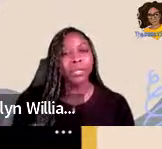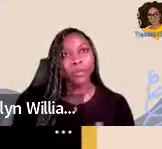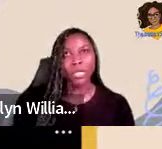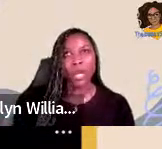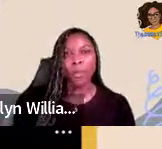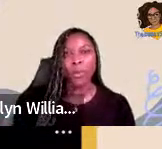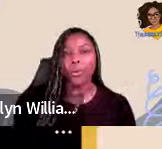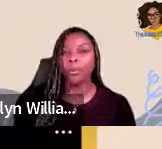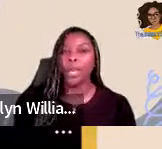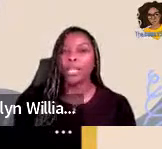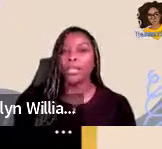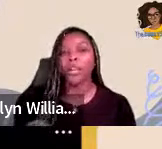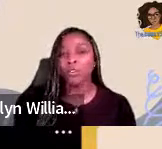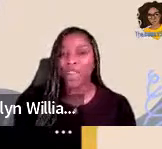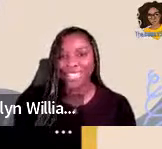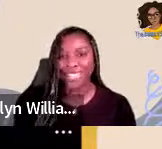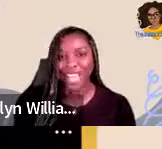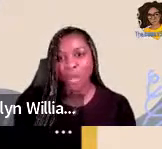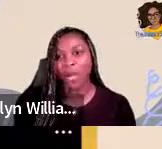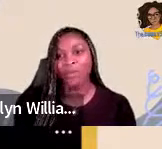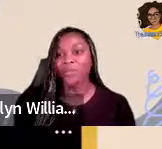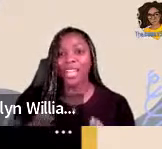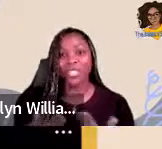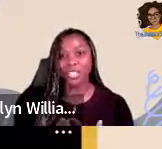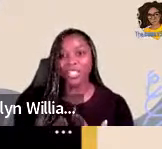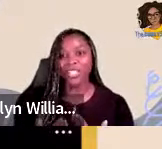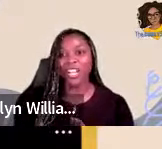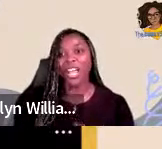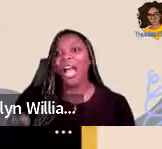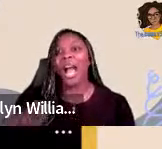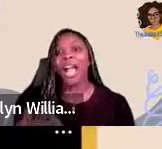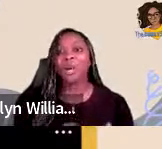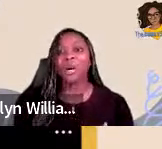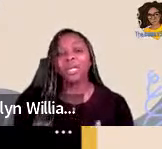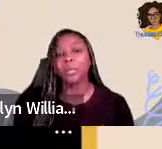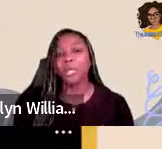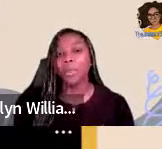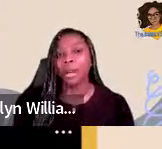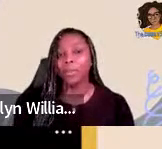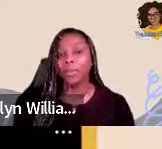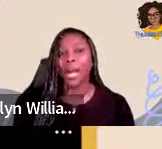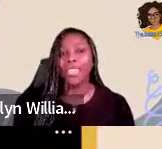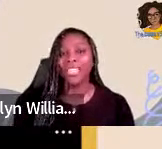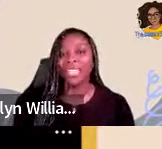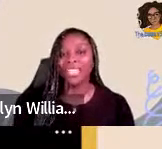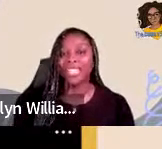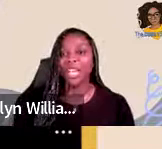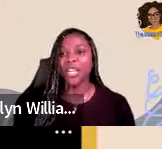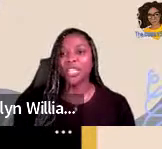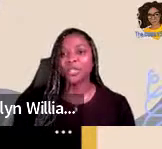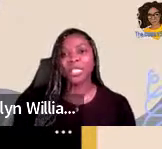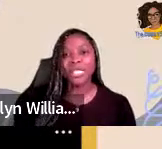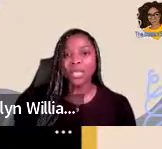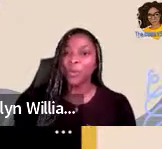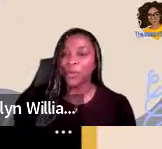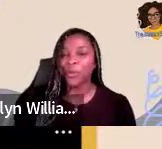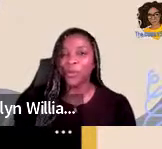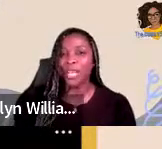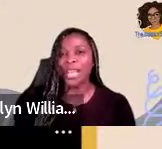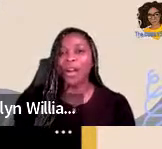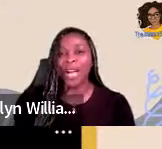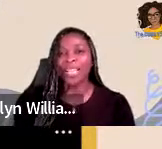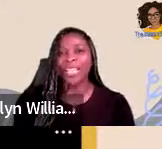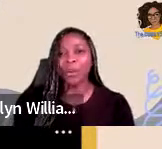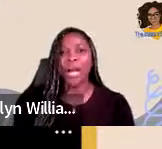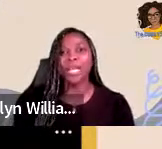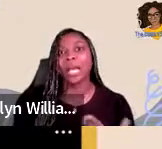news. For example, when the COVID vaccine came out, as a researcher, I know a little bit about the behind the scenes. So to see what people were